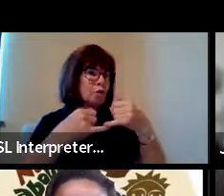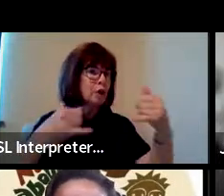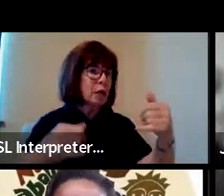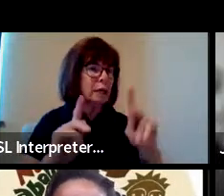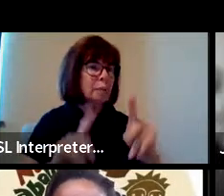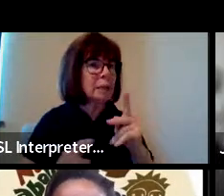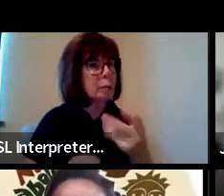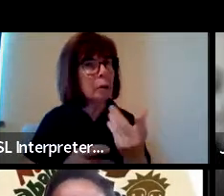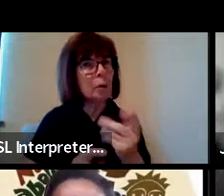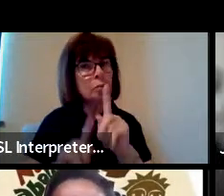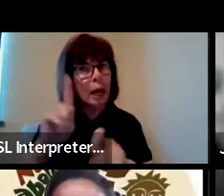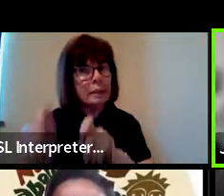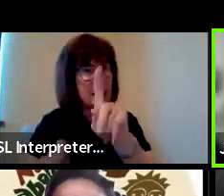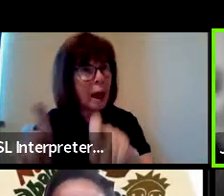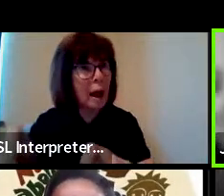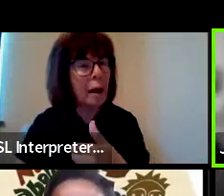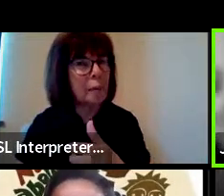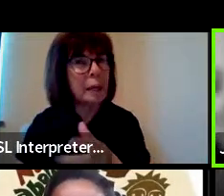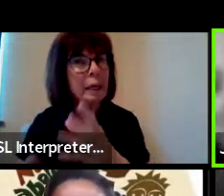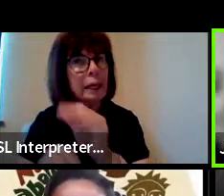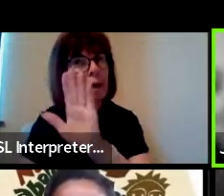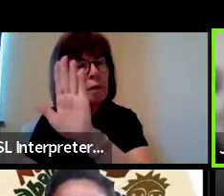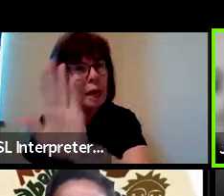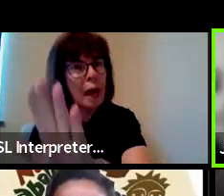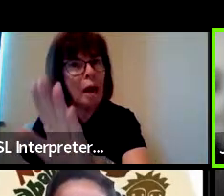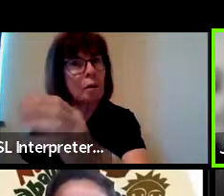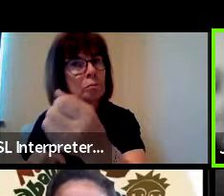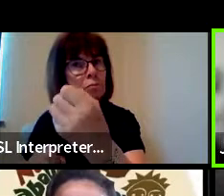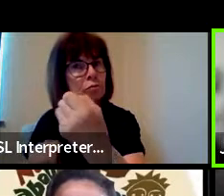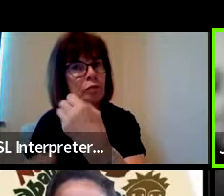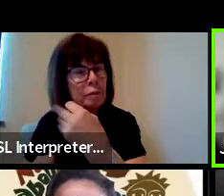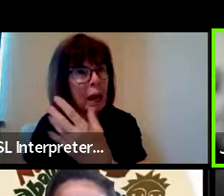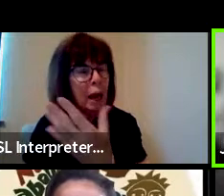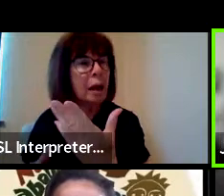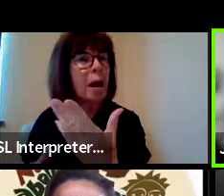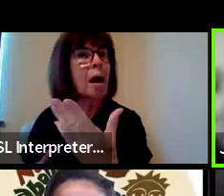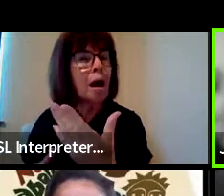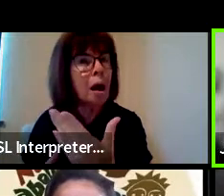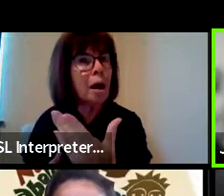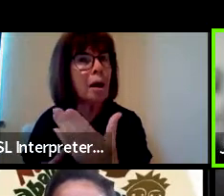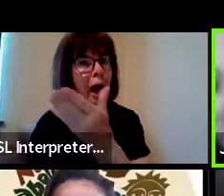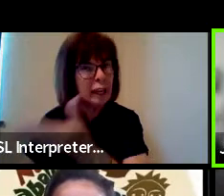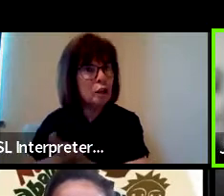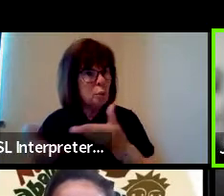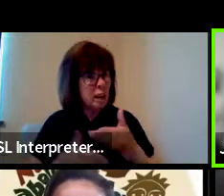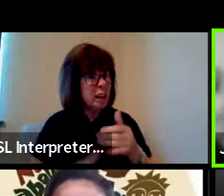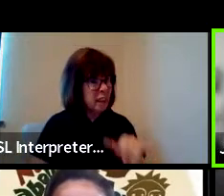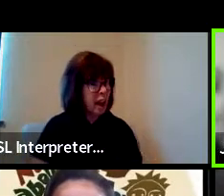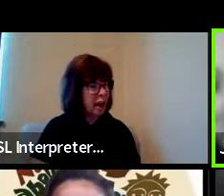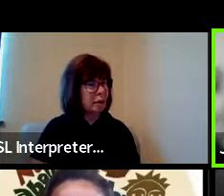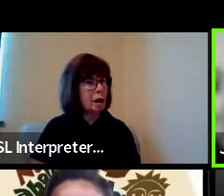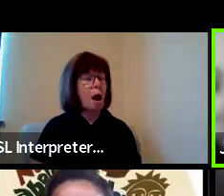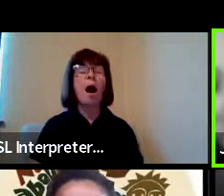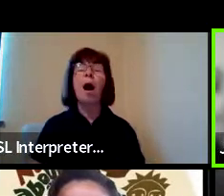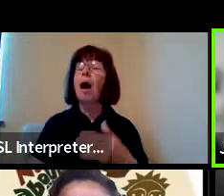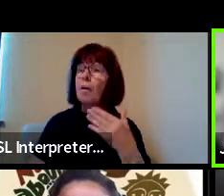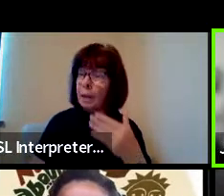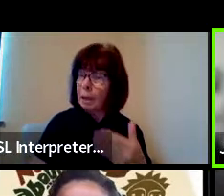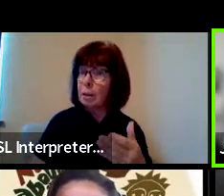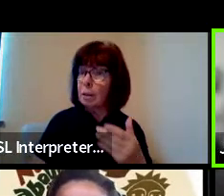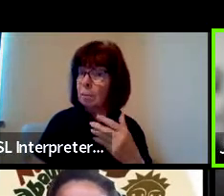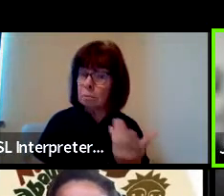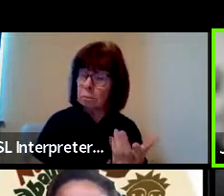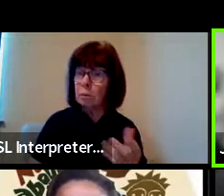input so that I could bring it on behalf of our team. Great, thank you. So we welcome any